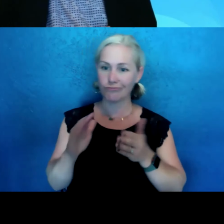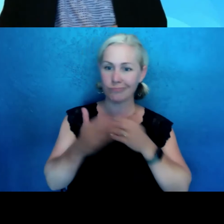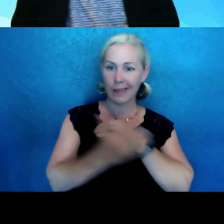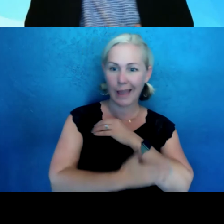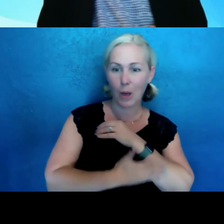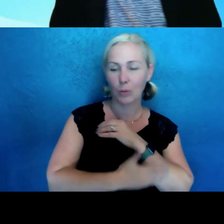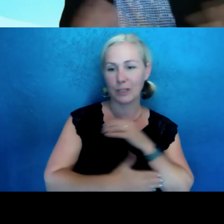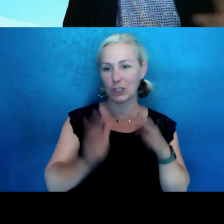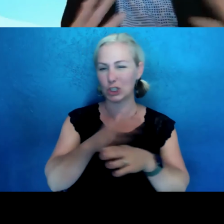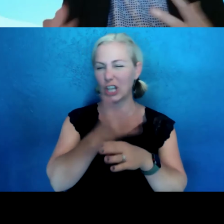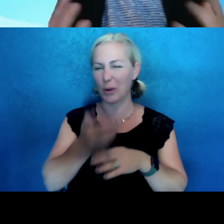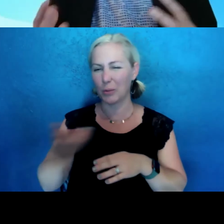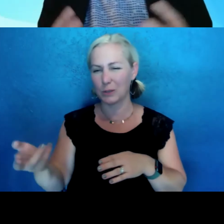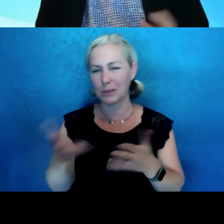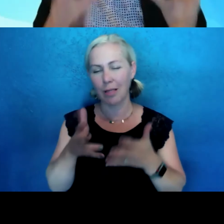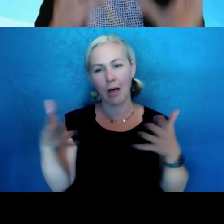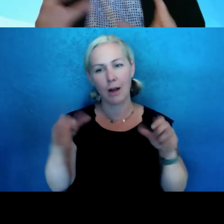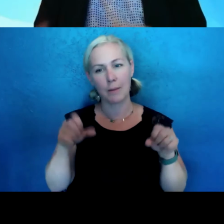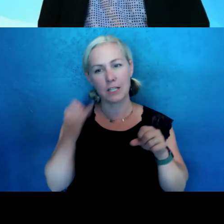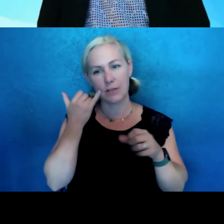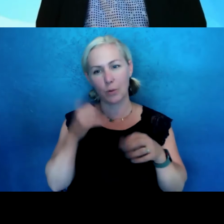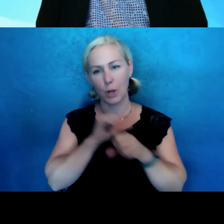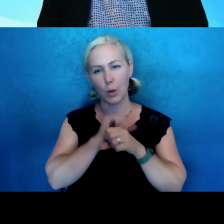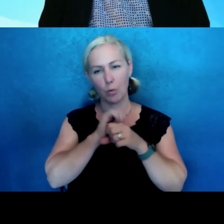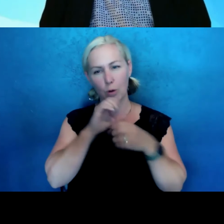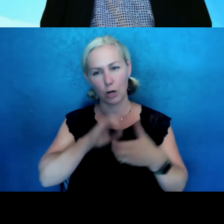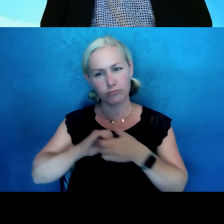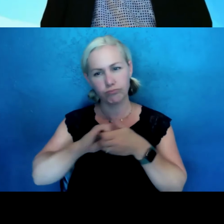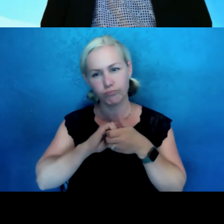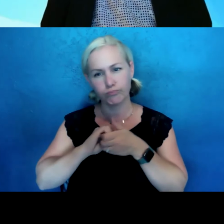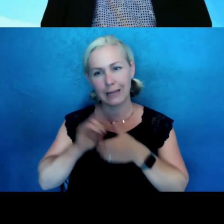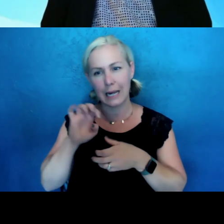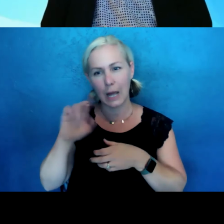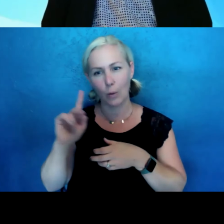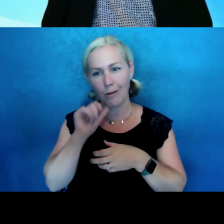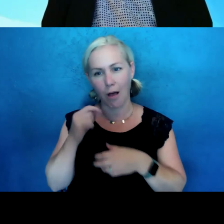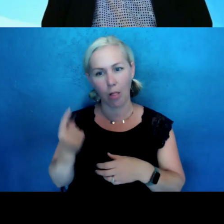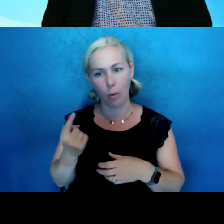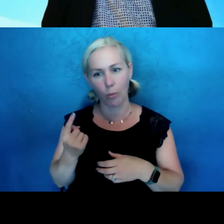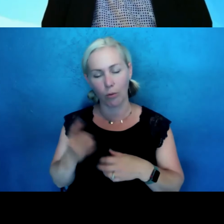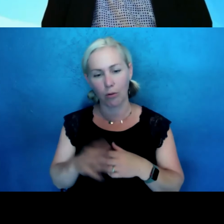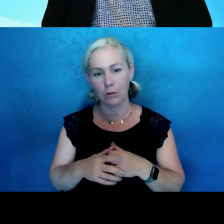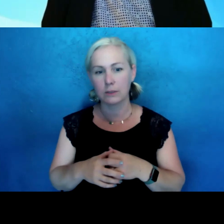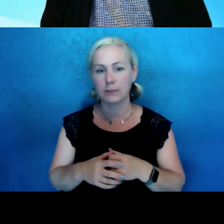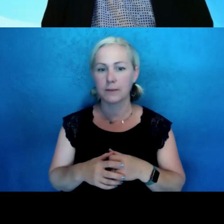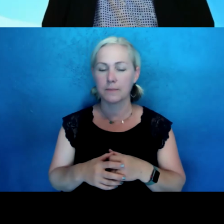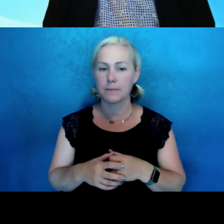think there's a lot of potential when we work as a network and not just on our own. Anna raises the very timely point, well, always